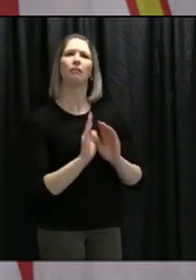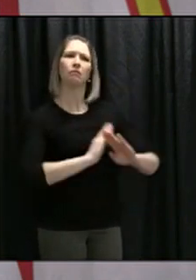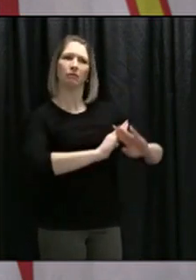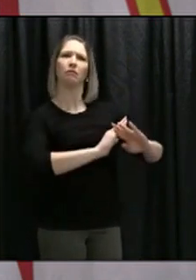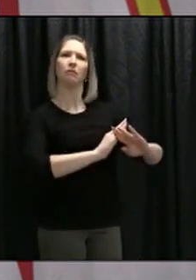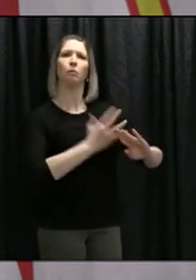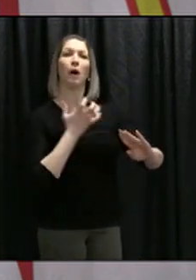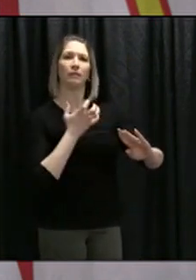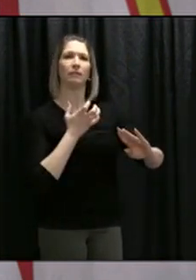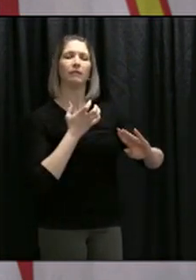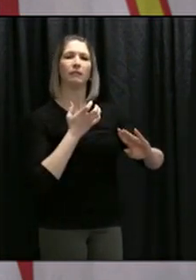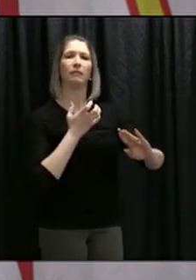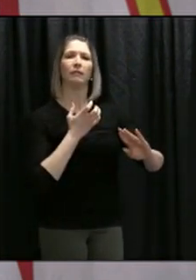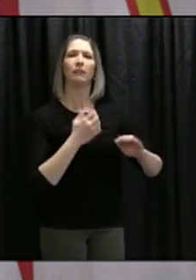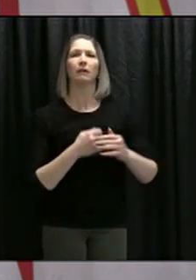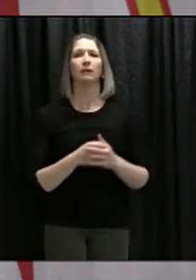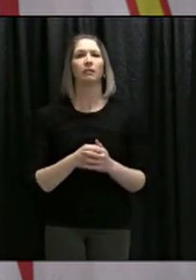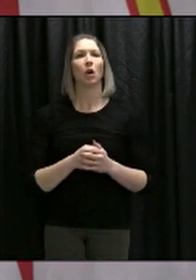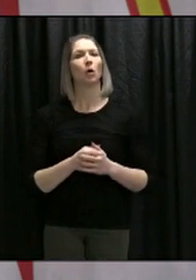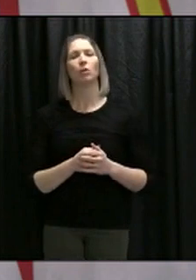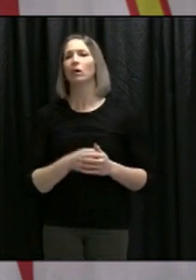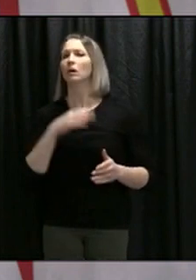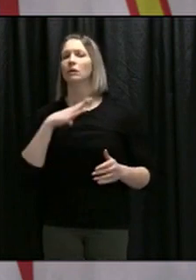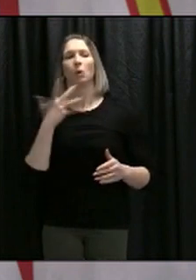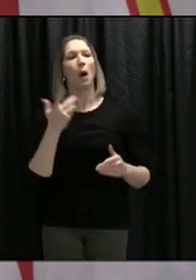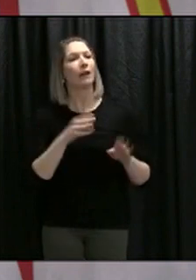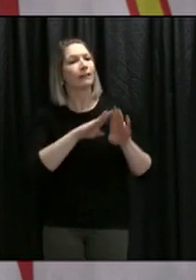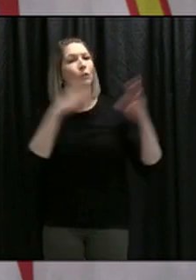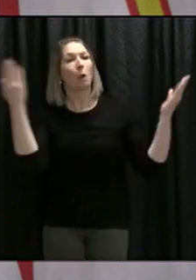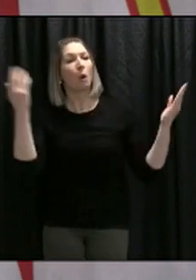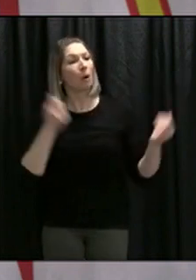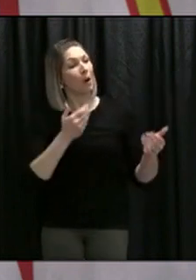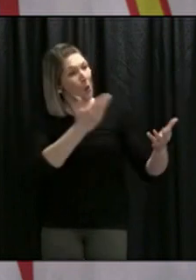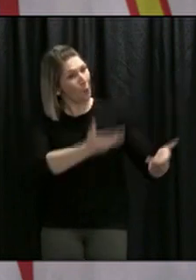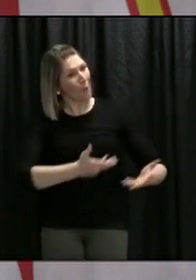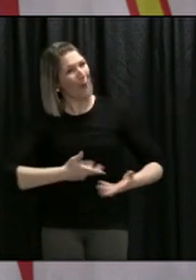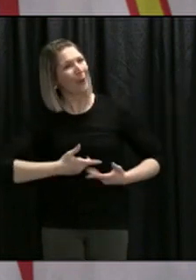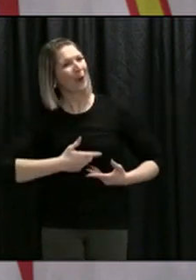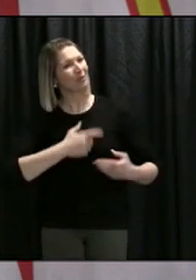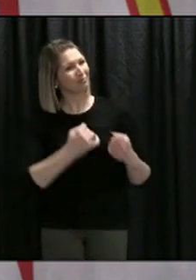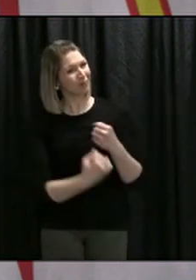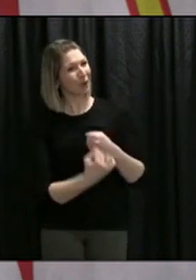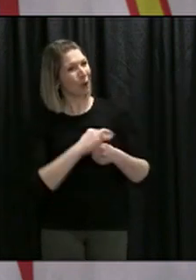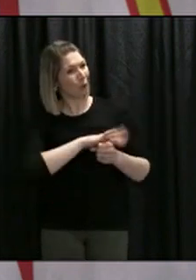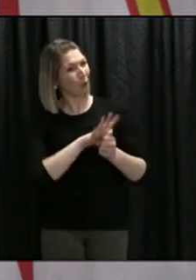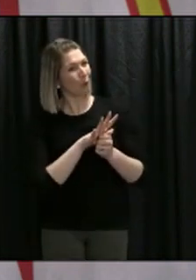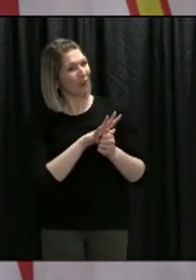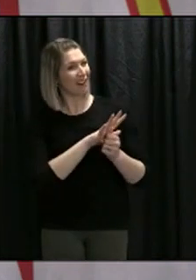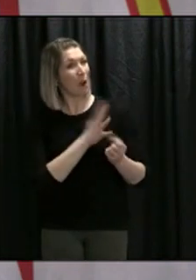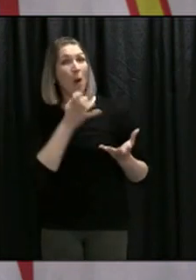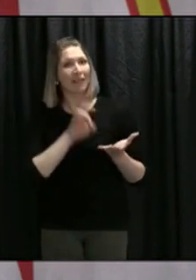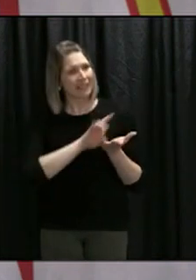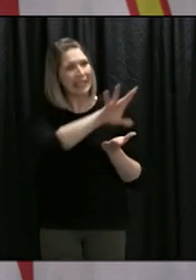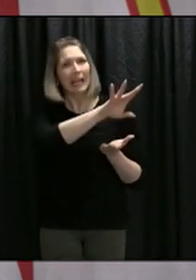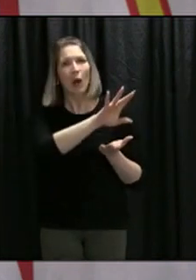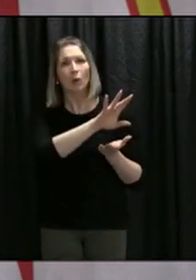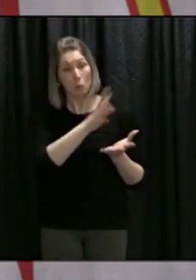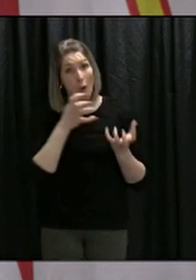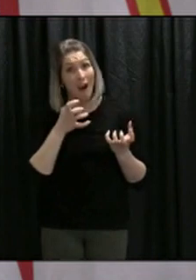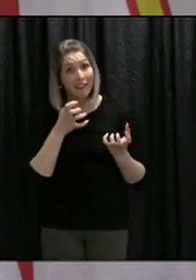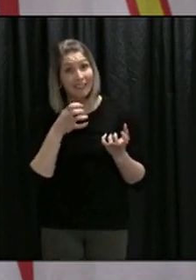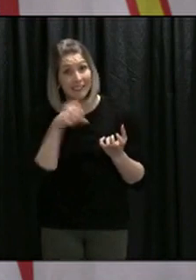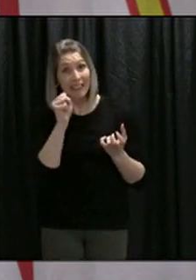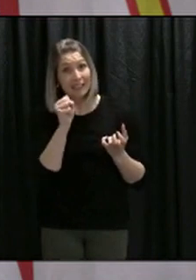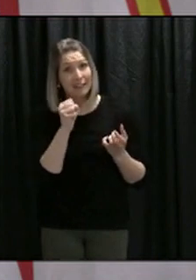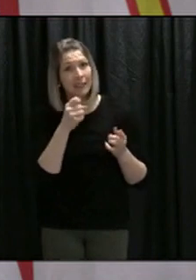let's face it, it's not welcome. I'd like nothing more than to just simply kick it out. But that can